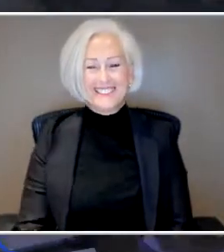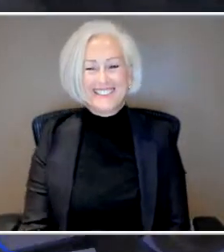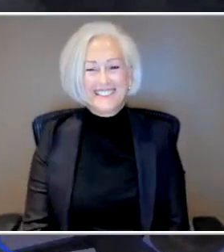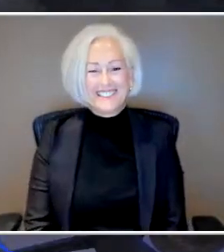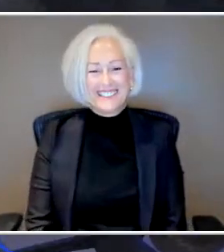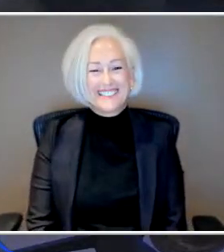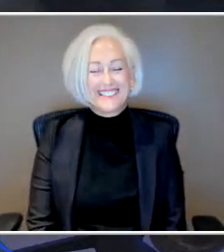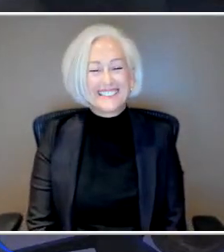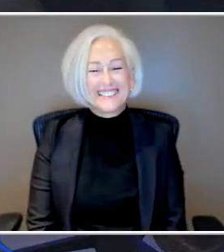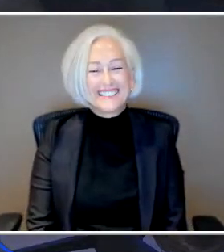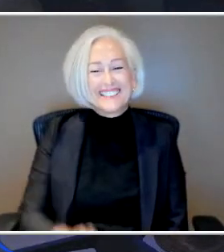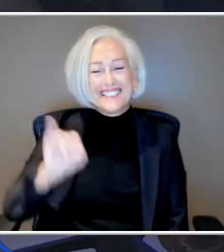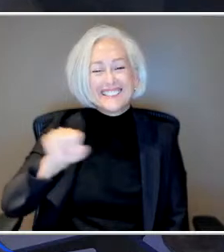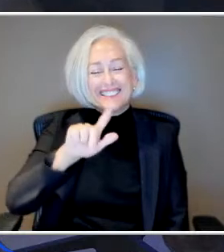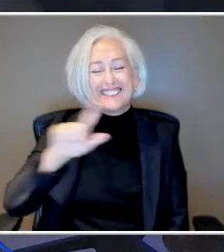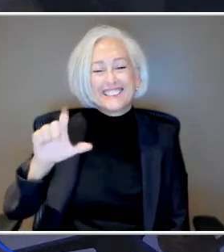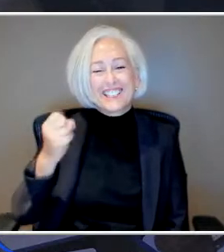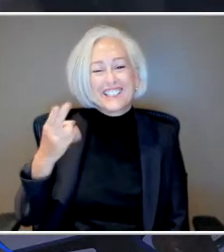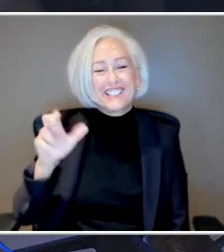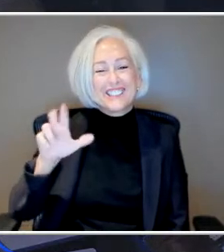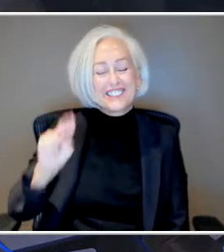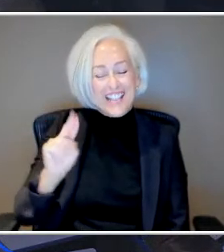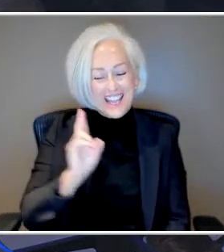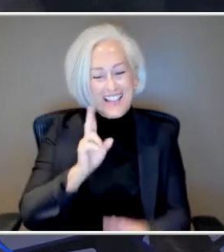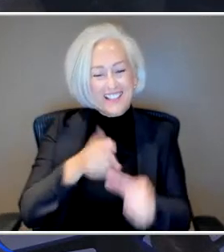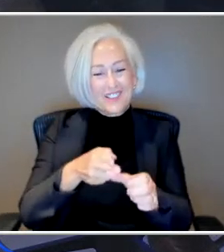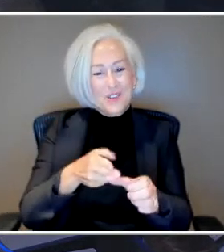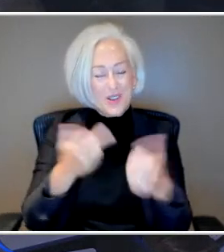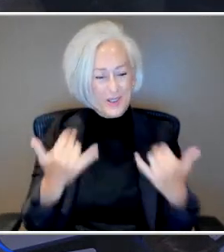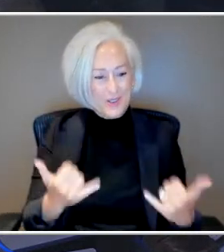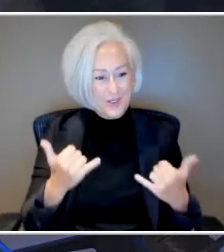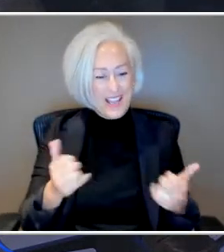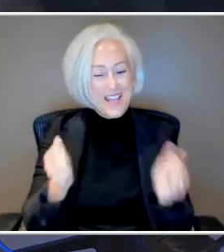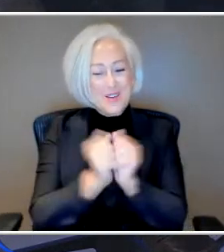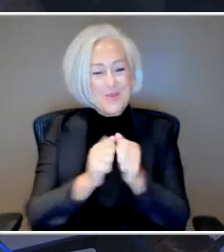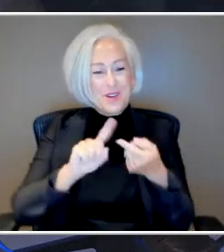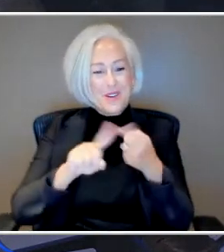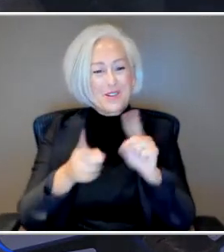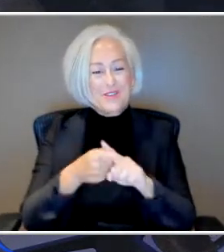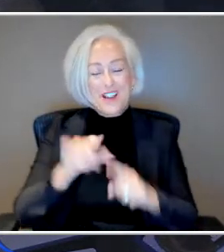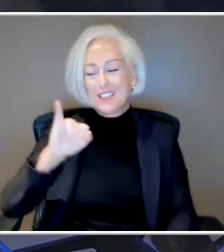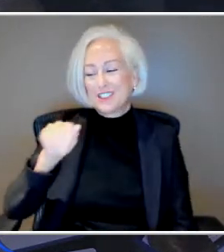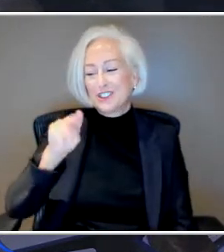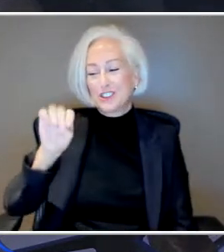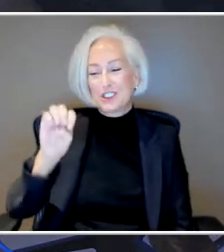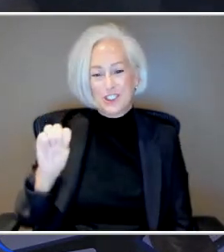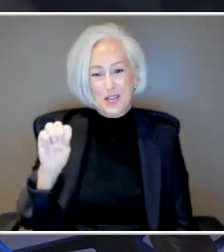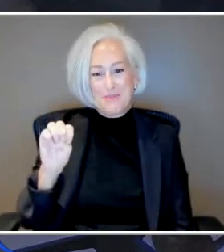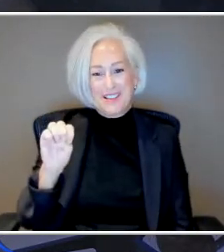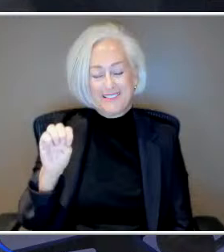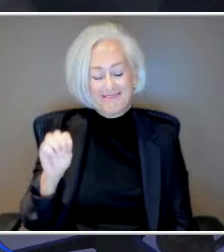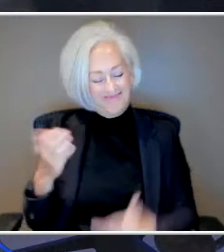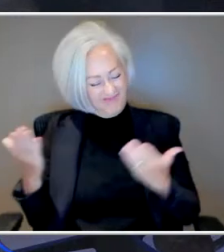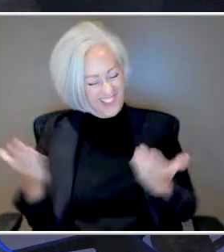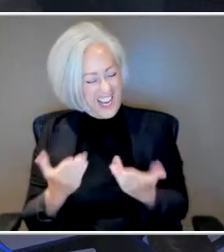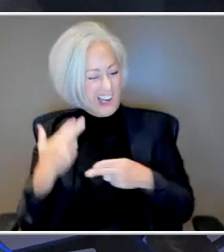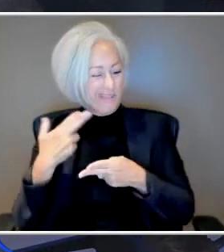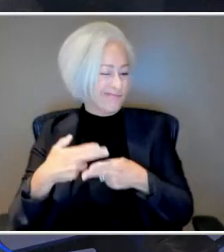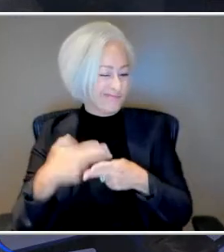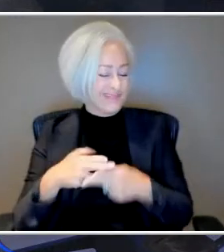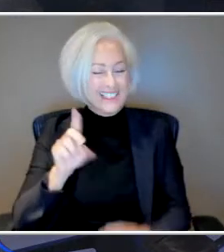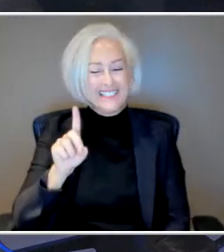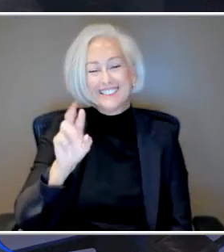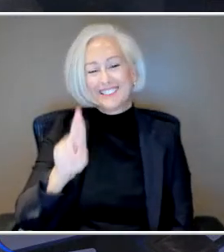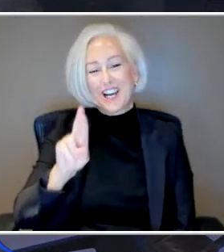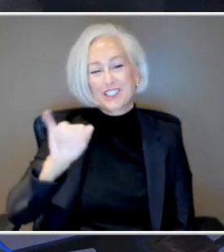And Jill Shahan joins us in studio this morning with her friend, Jamie. Of course, around here we call her Dr. Jamie Wagner.